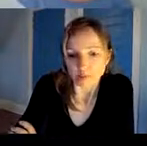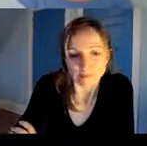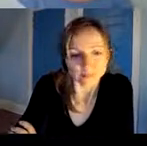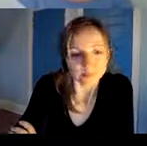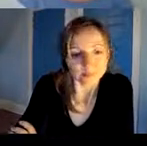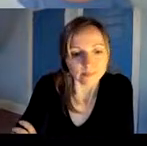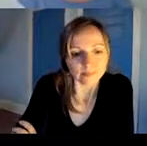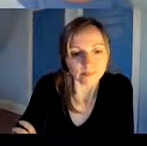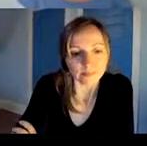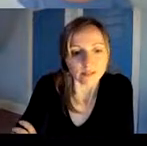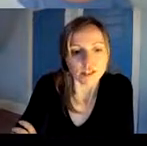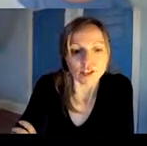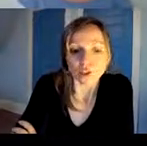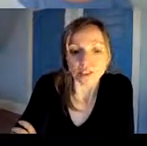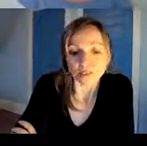consume them.